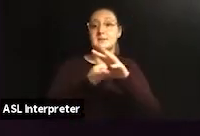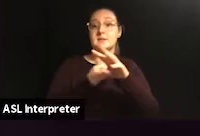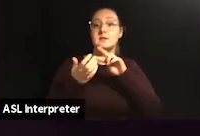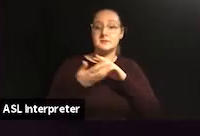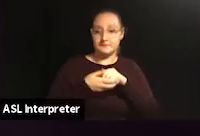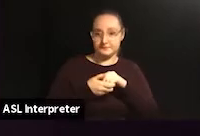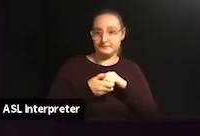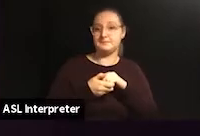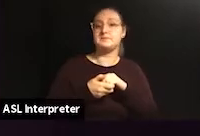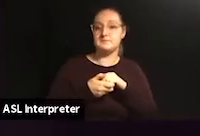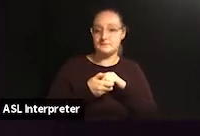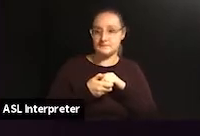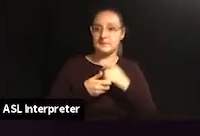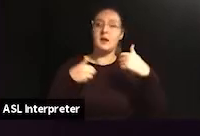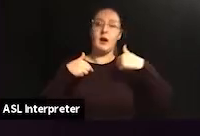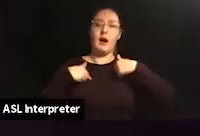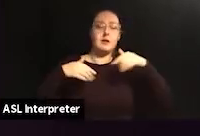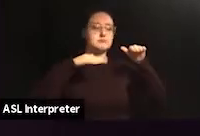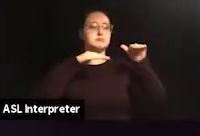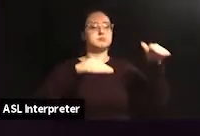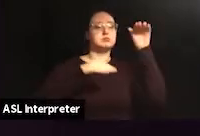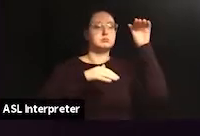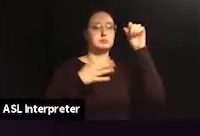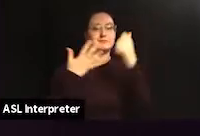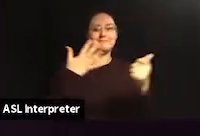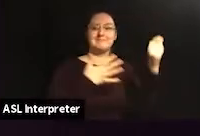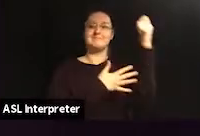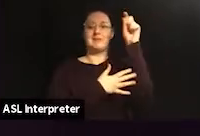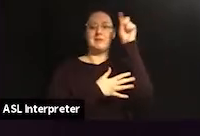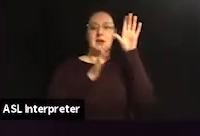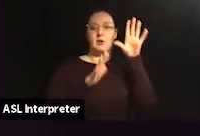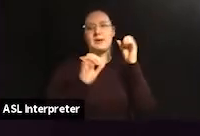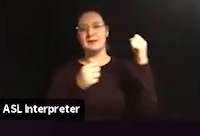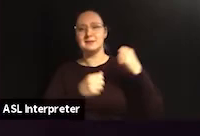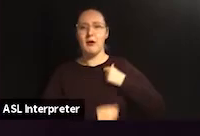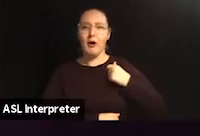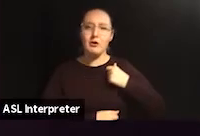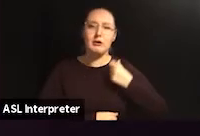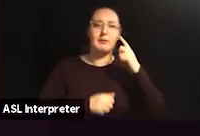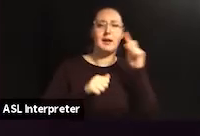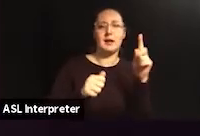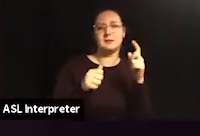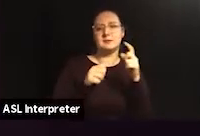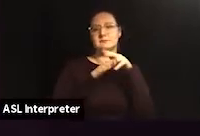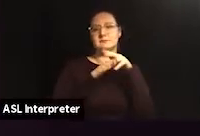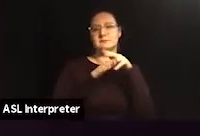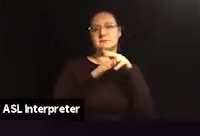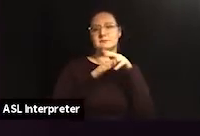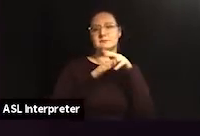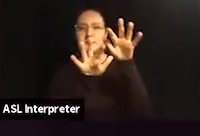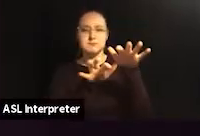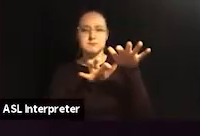for myself over Pharaoh and all his army, his chariots, and his chariot drivers. And